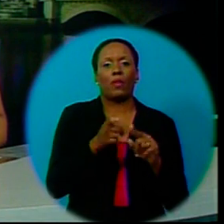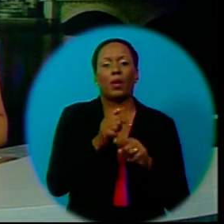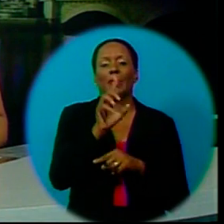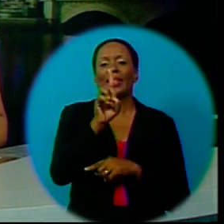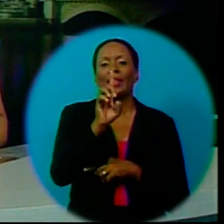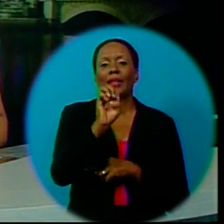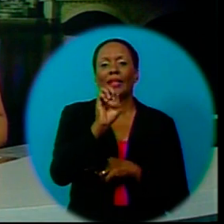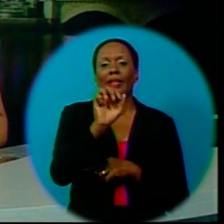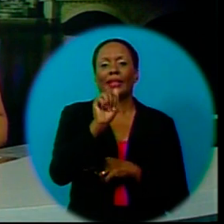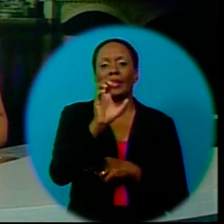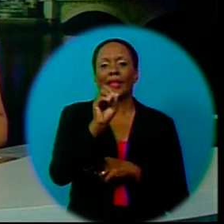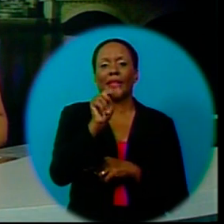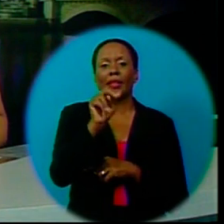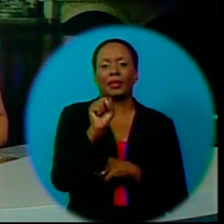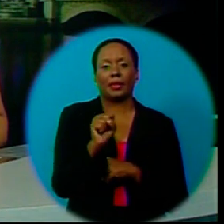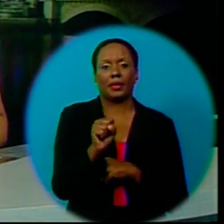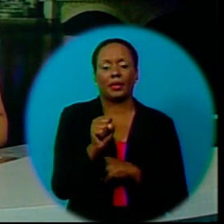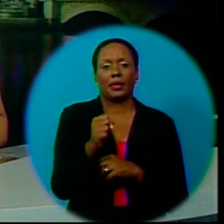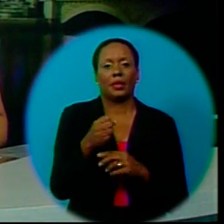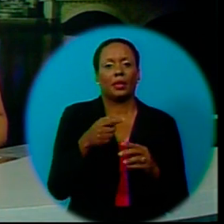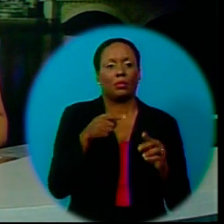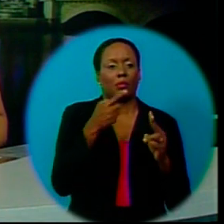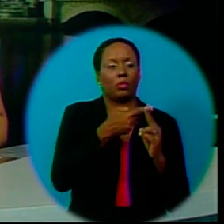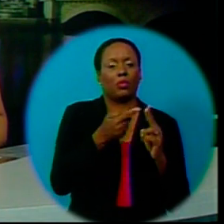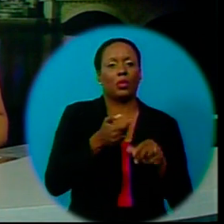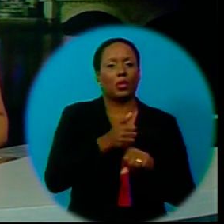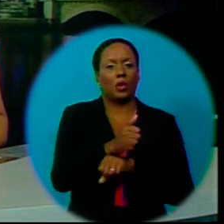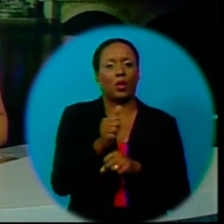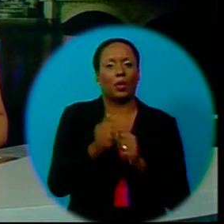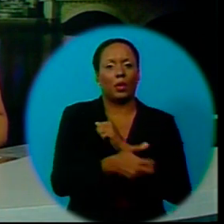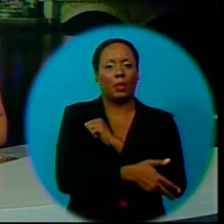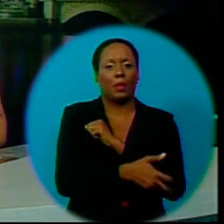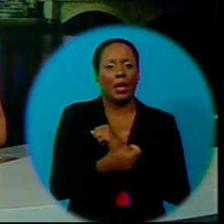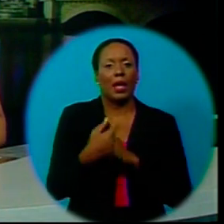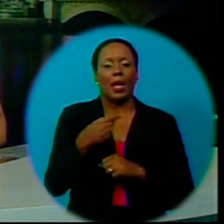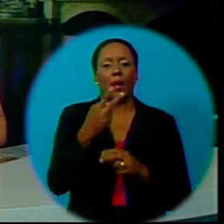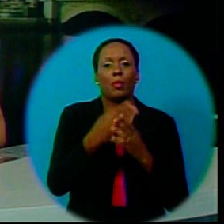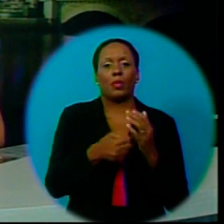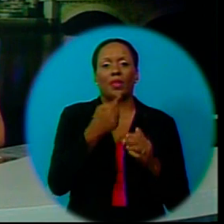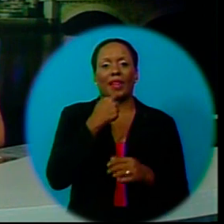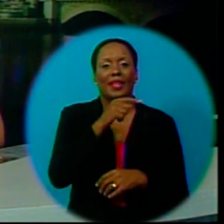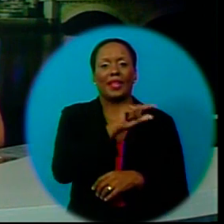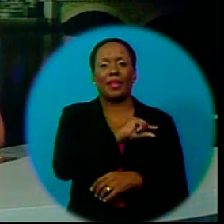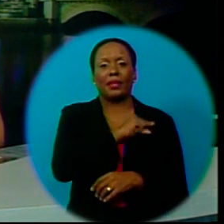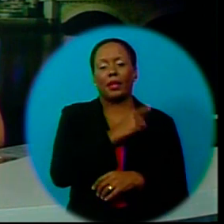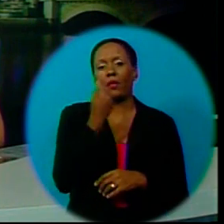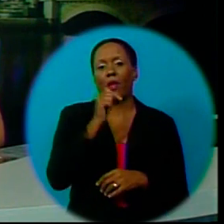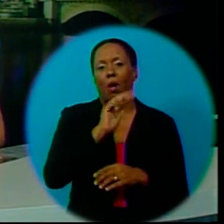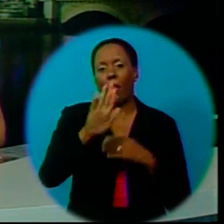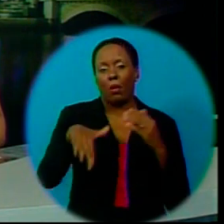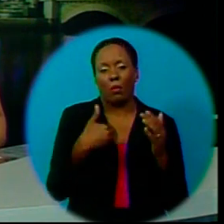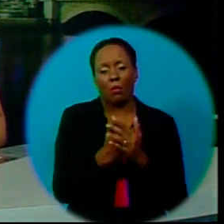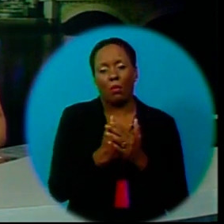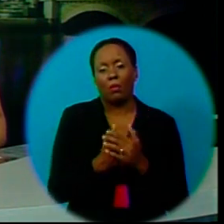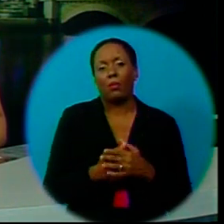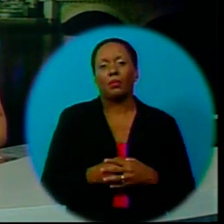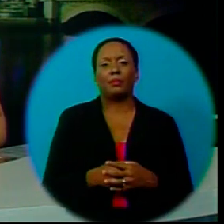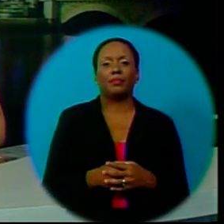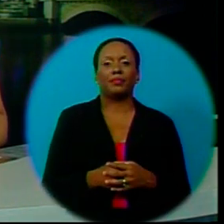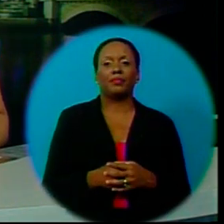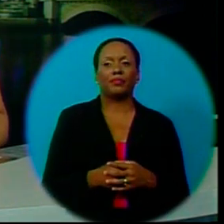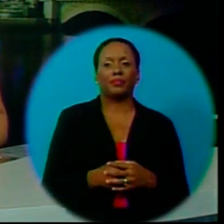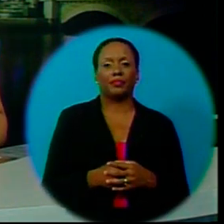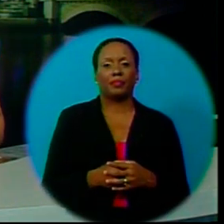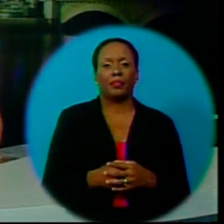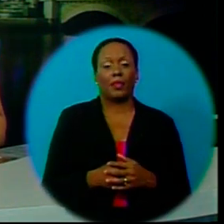Michael. Police say the two, jointly charged with 6 counts of burglary, pleaded guilty to all the charges. Well, an inmate